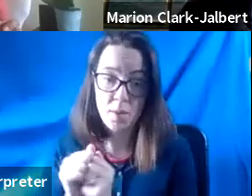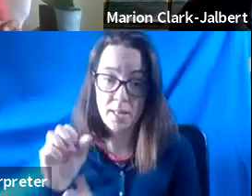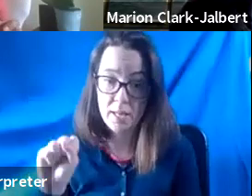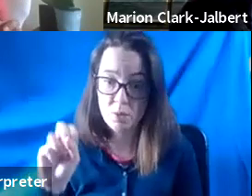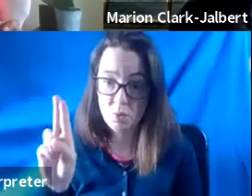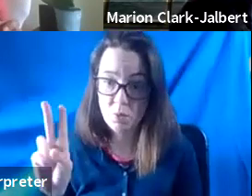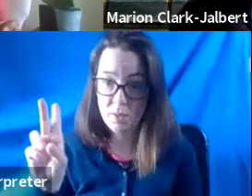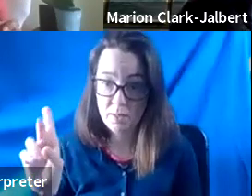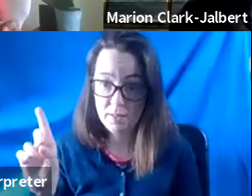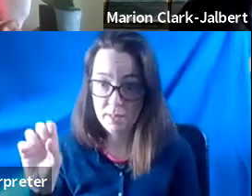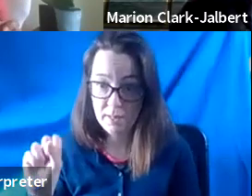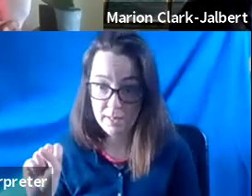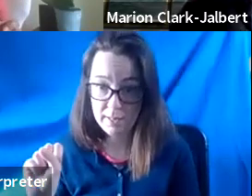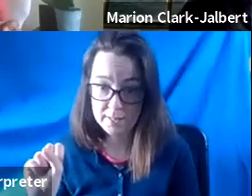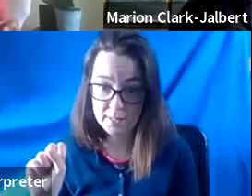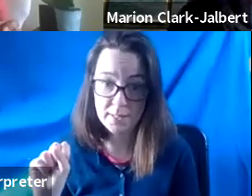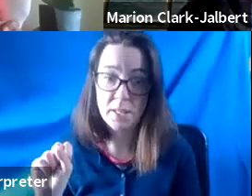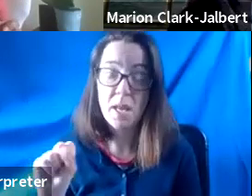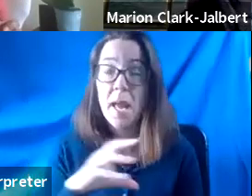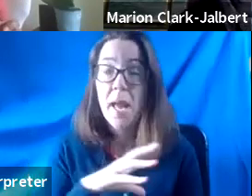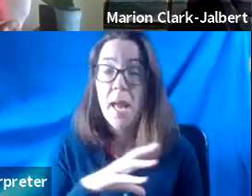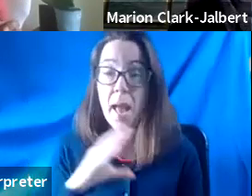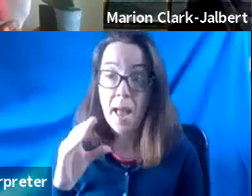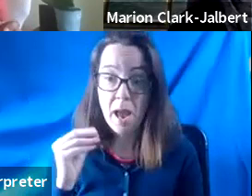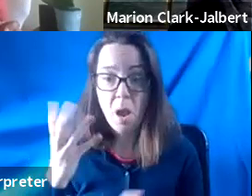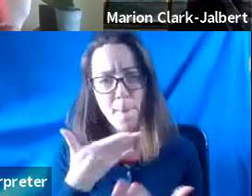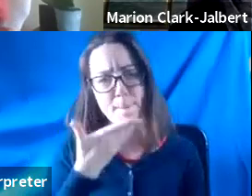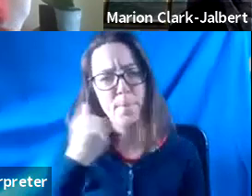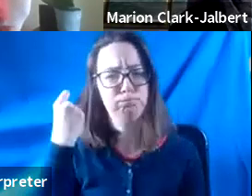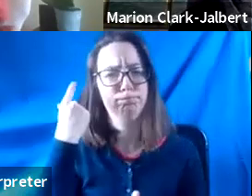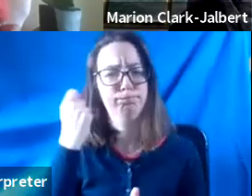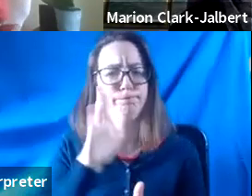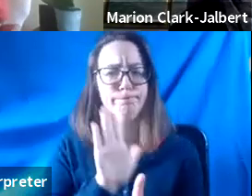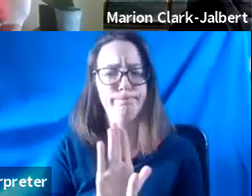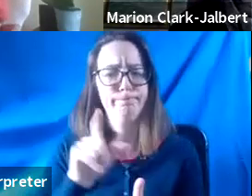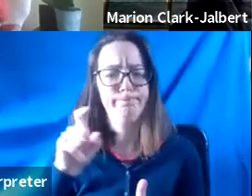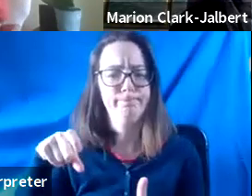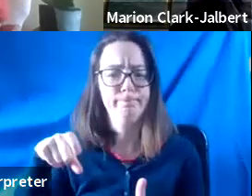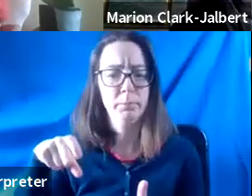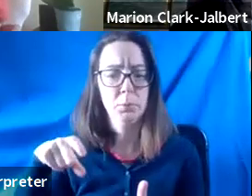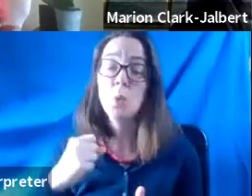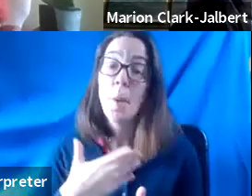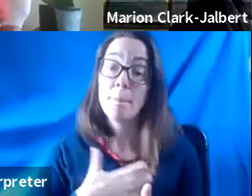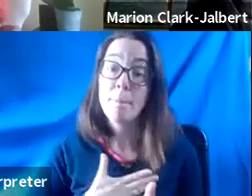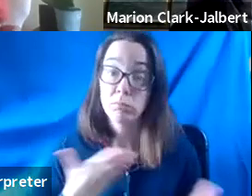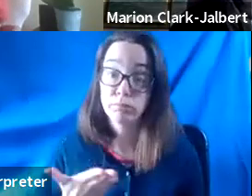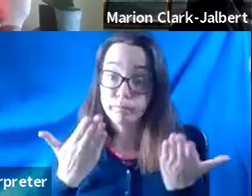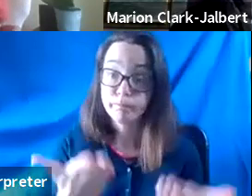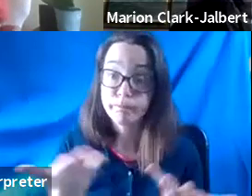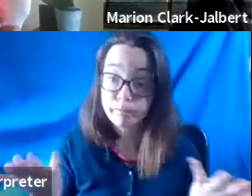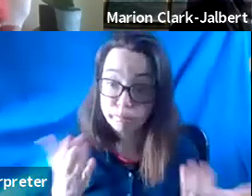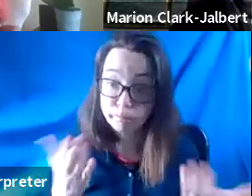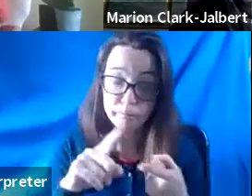disorders and addiction disorders, and to better understand their needs. So the recommendations that I'm offering you include a